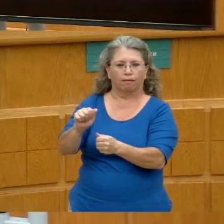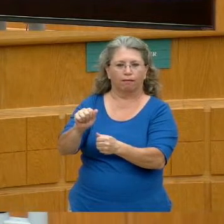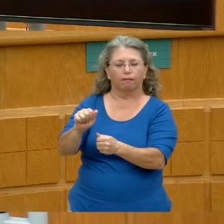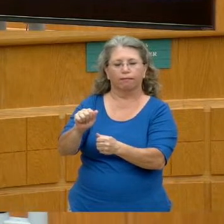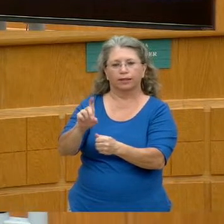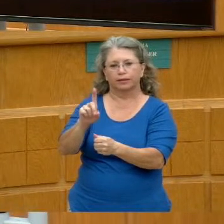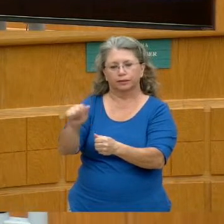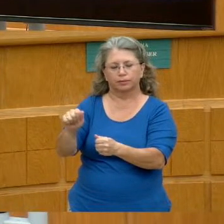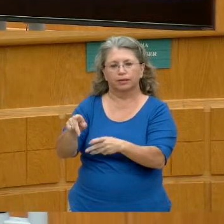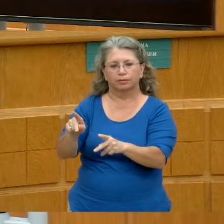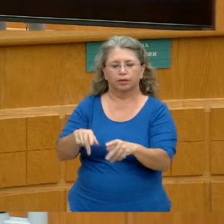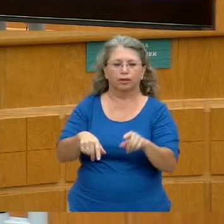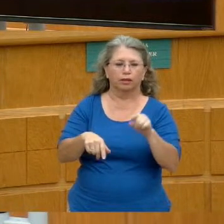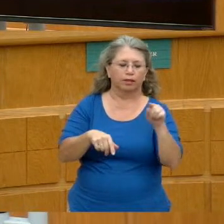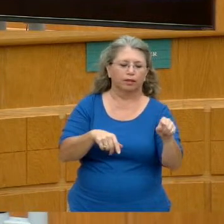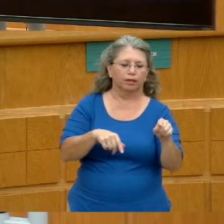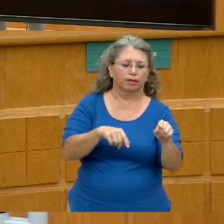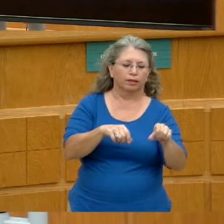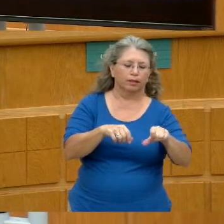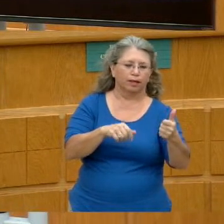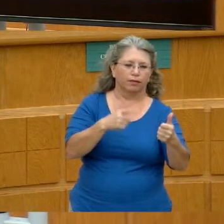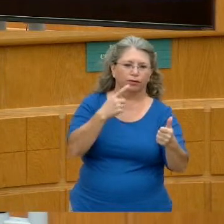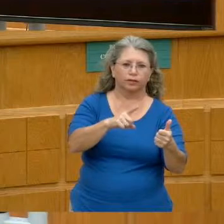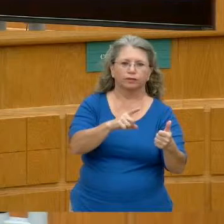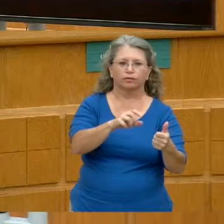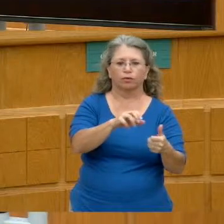golf cart or an ATV that has a permit.